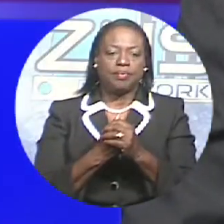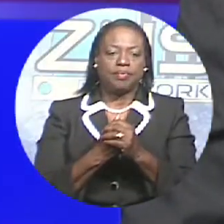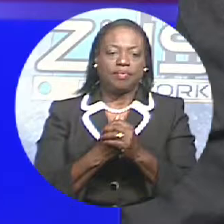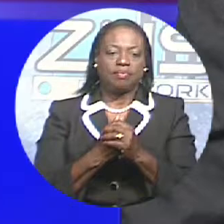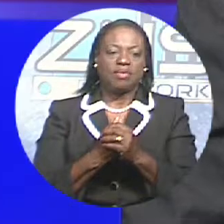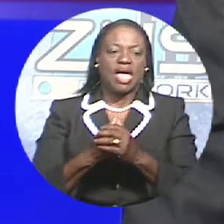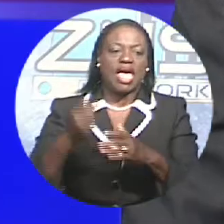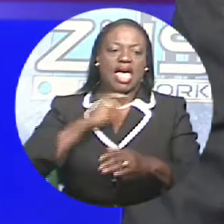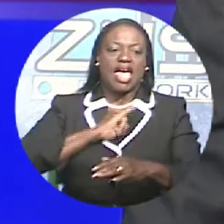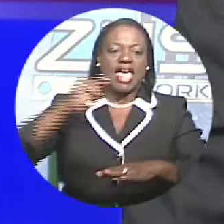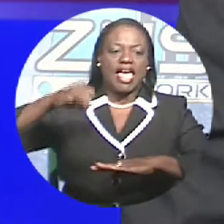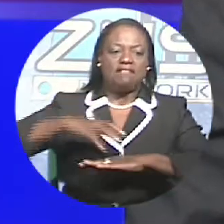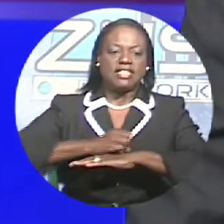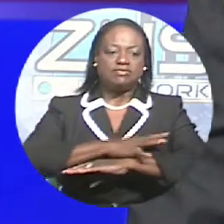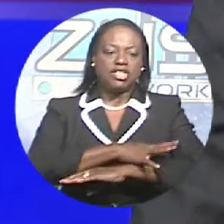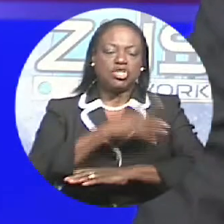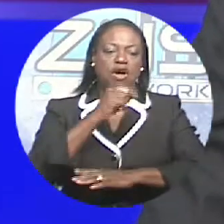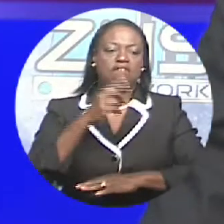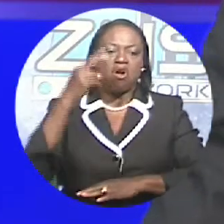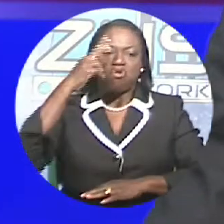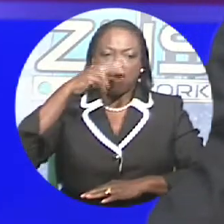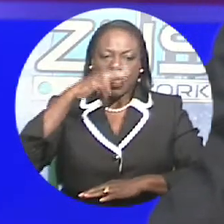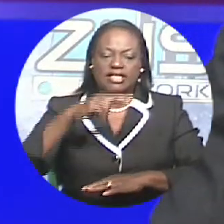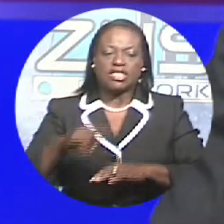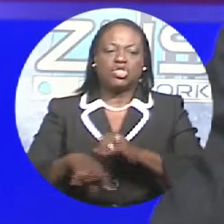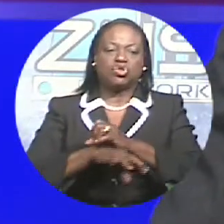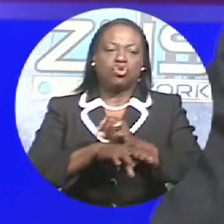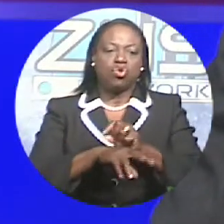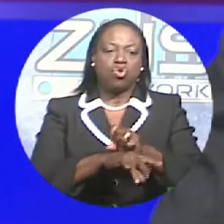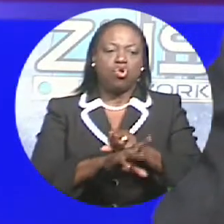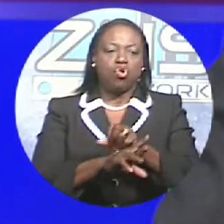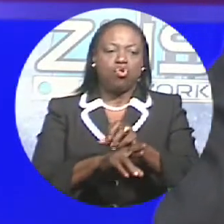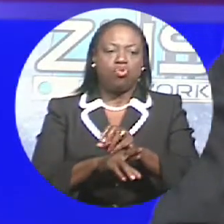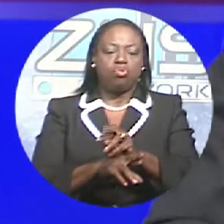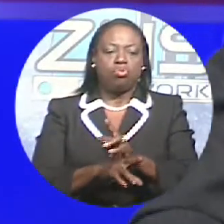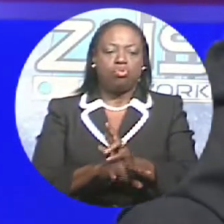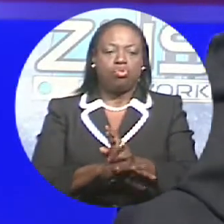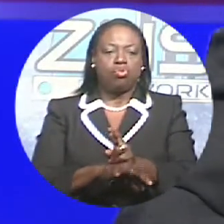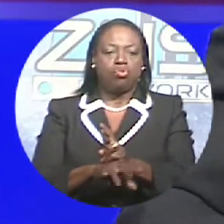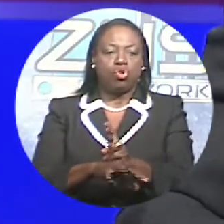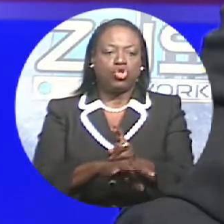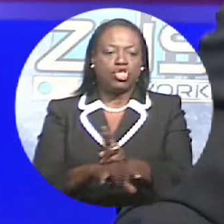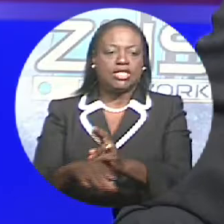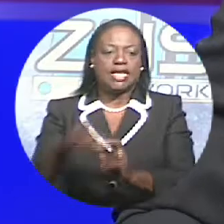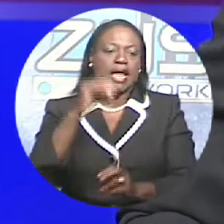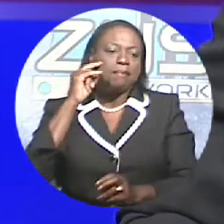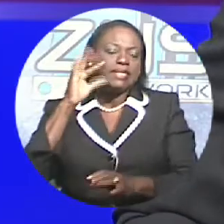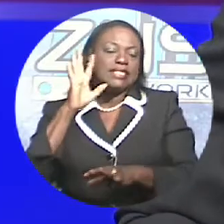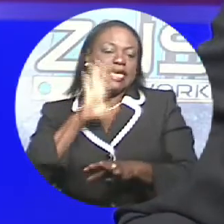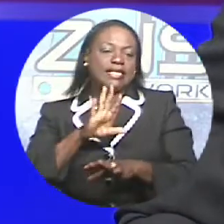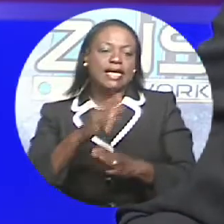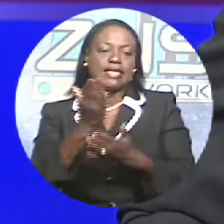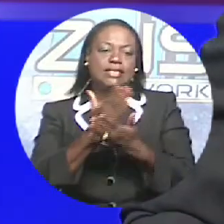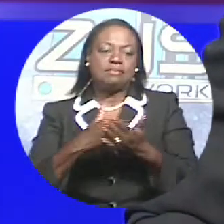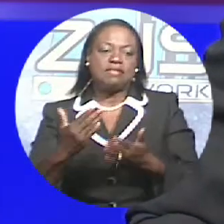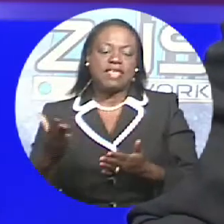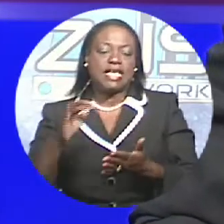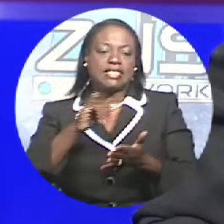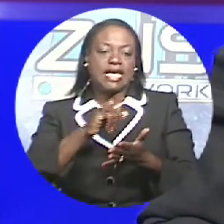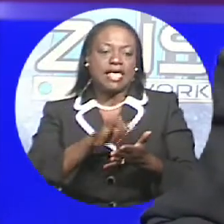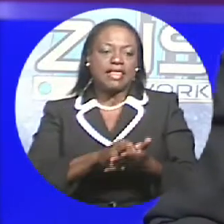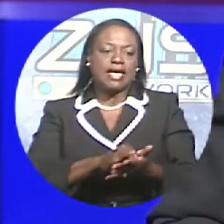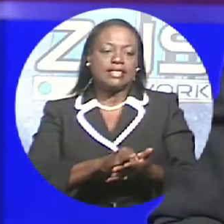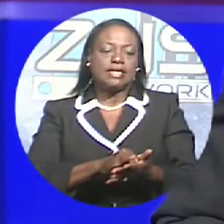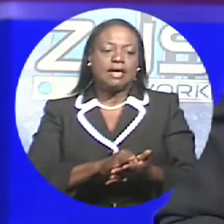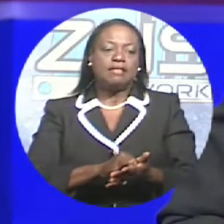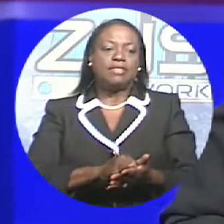Infestation of rats, roaches, mosquitoes, and poor ventilation are just some of the issues that members of the Prison Officers Association are concerned about